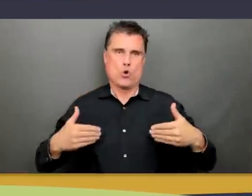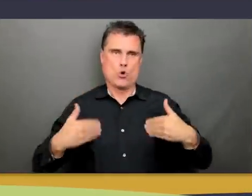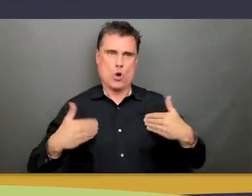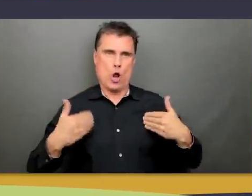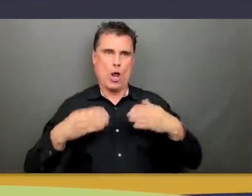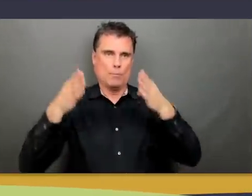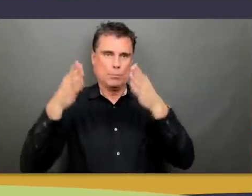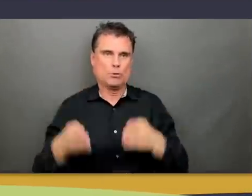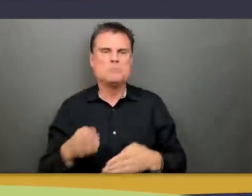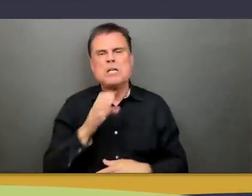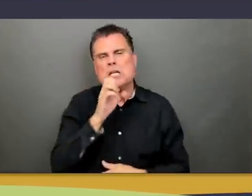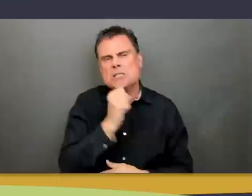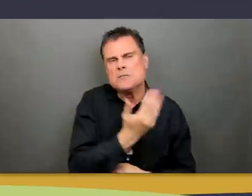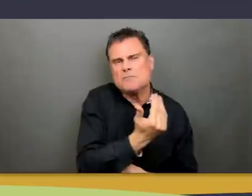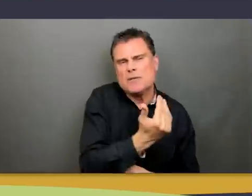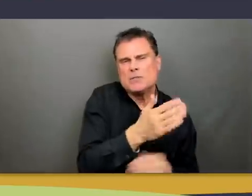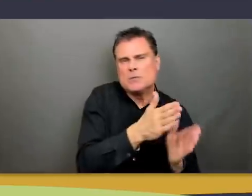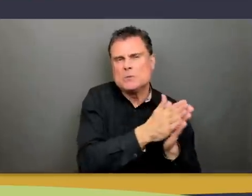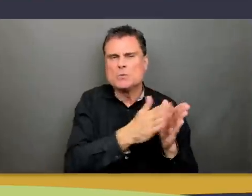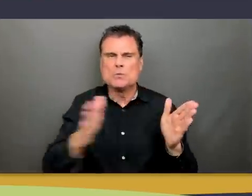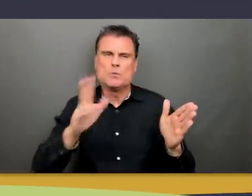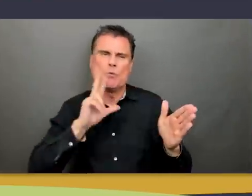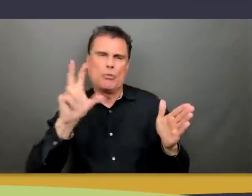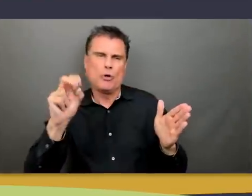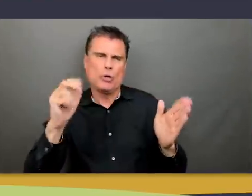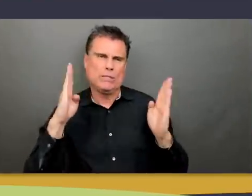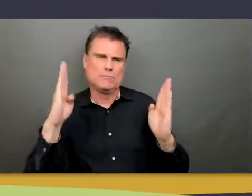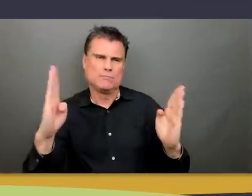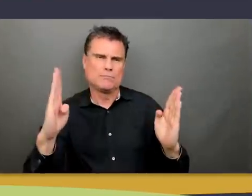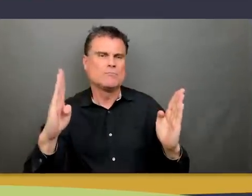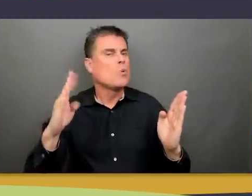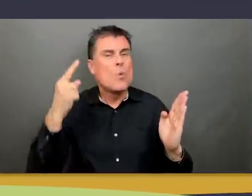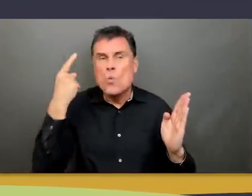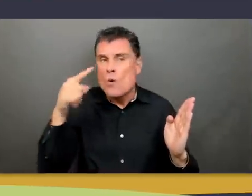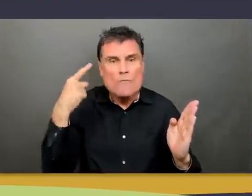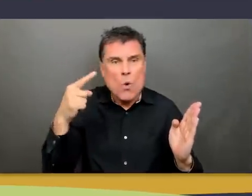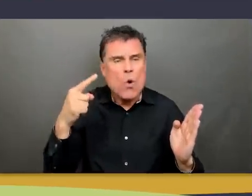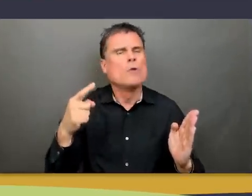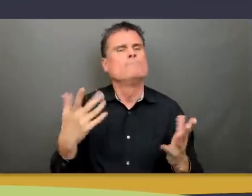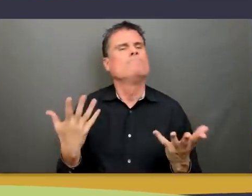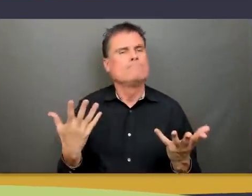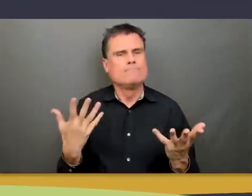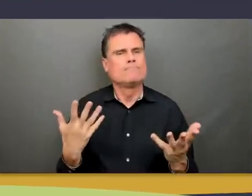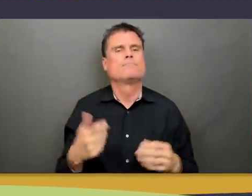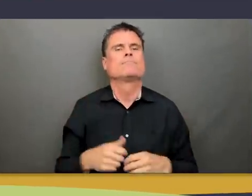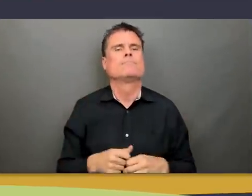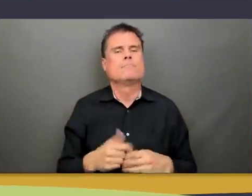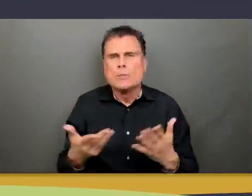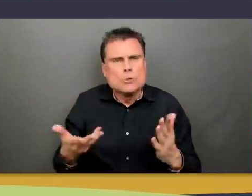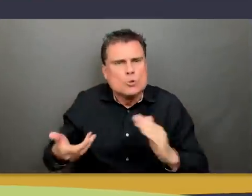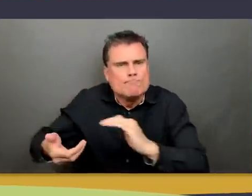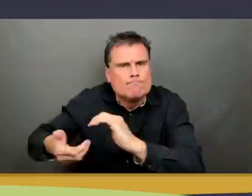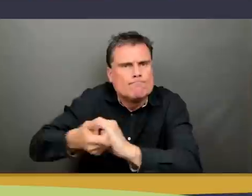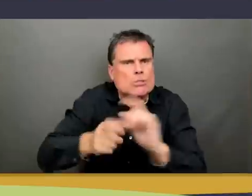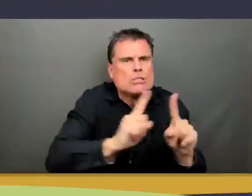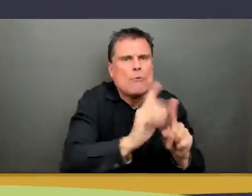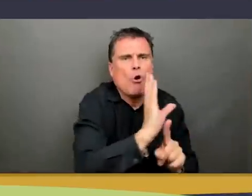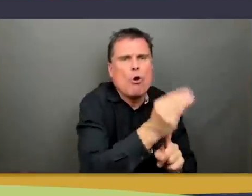building intercultural trust, tackling racism, or reducing barriers for marginalized